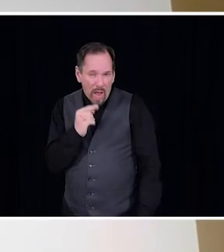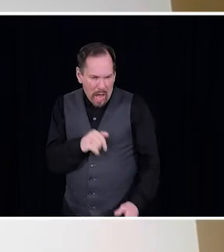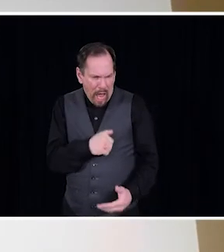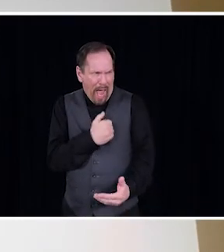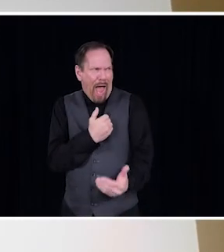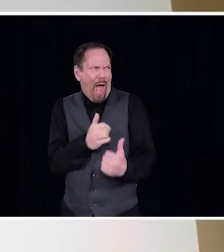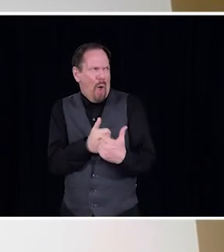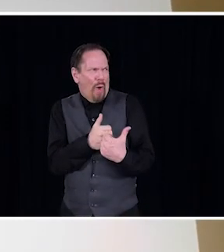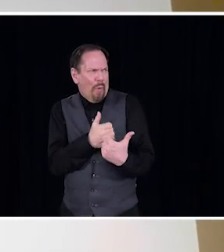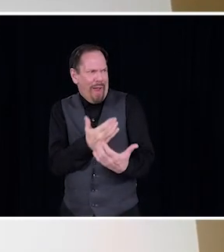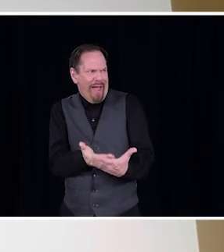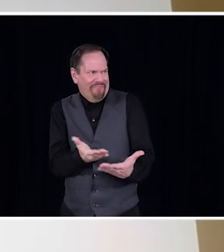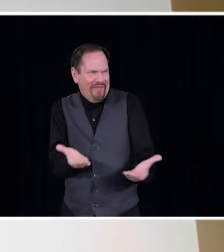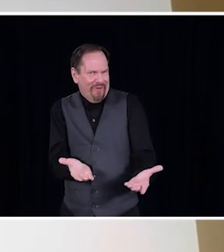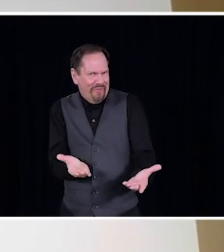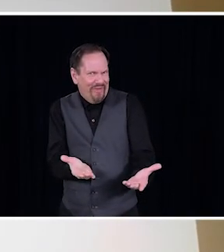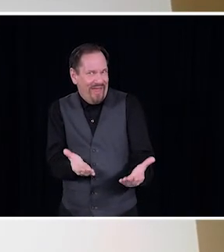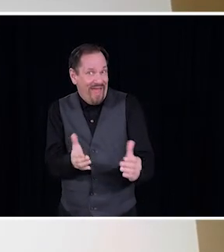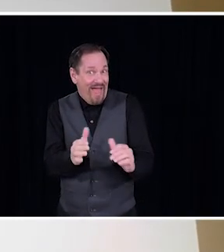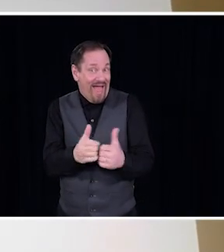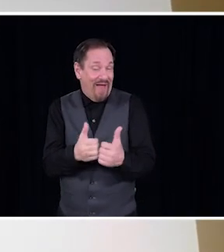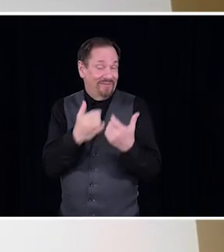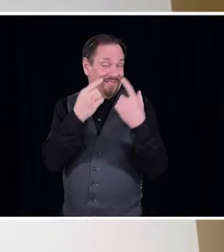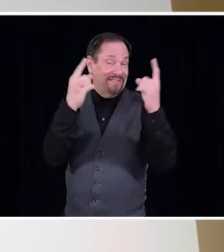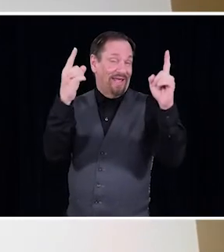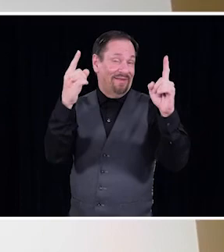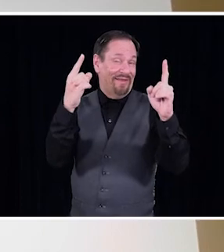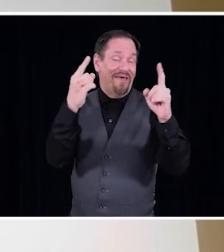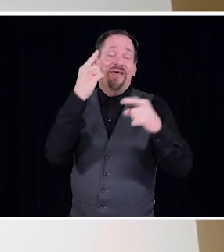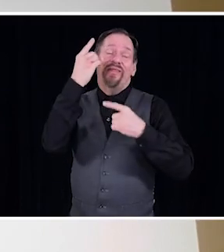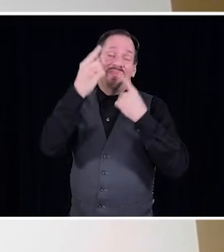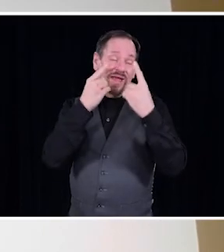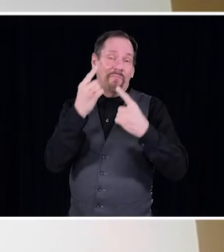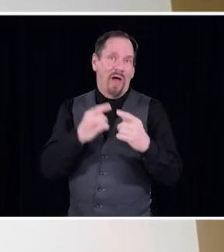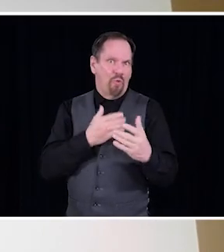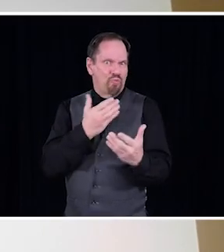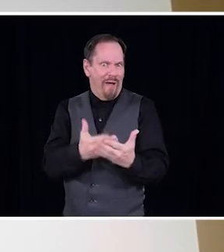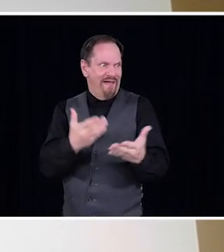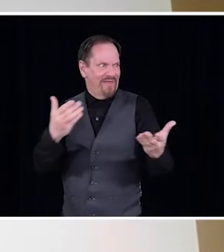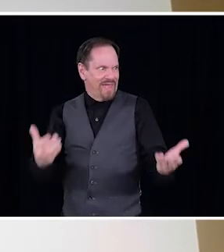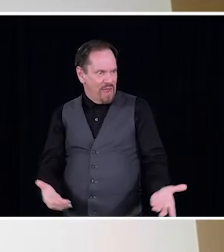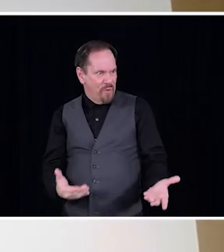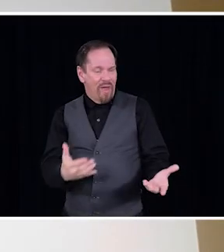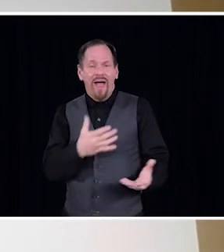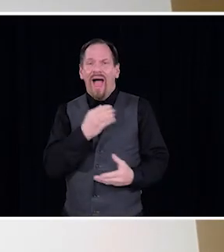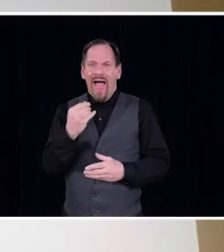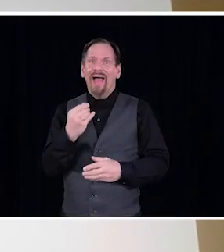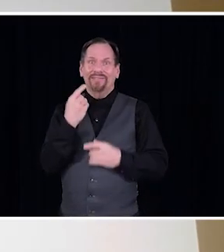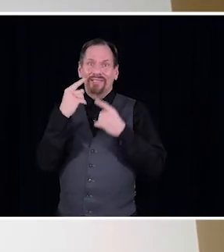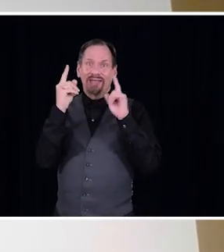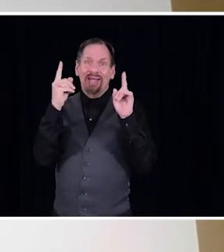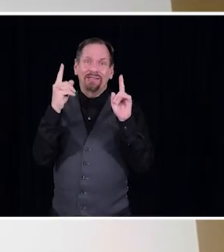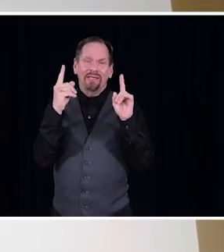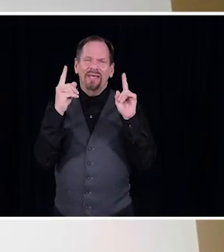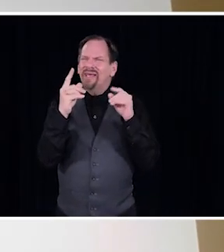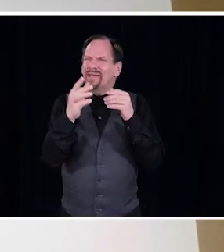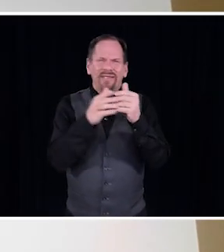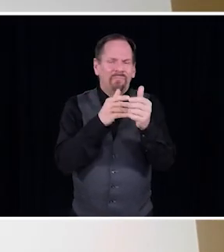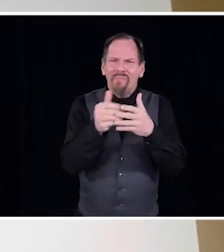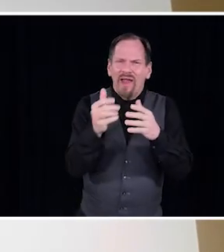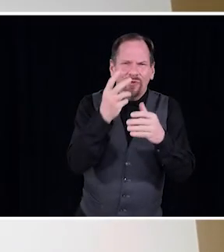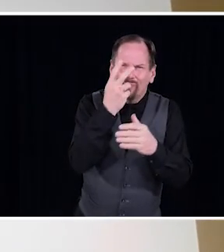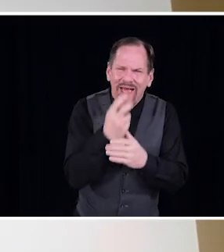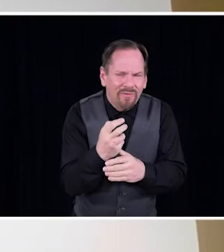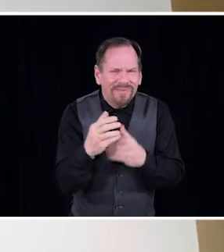I hope you will look back at this time at Hopkins as one of personal achievement. Despite the disruptions and doubts, you have persevered